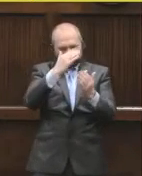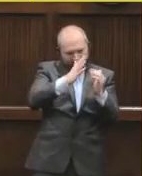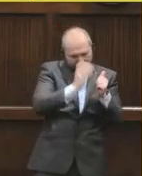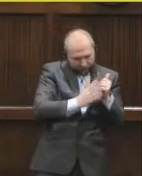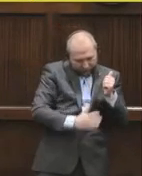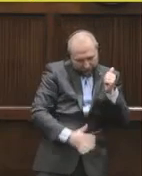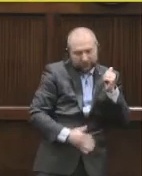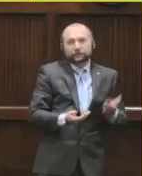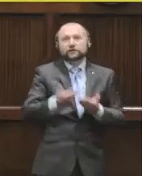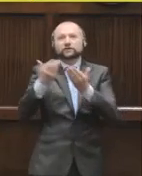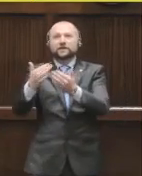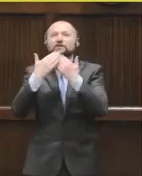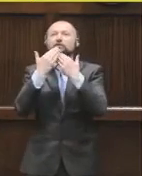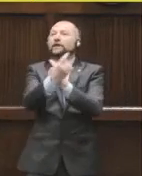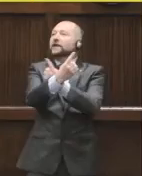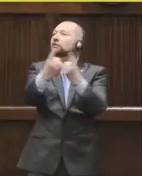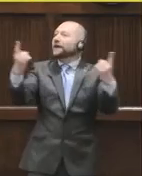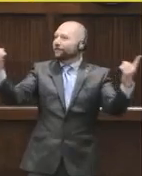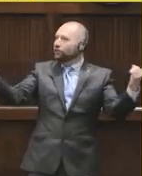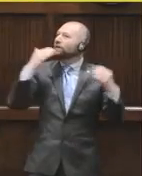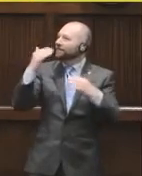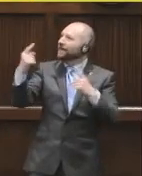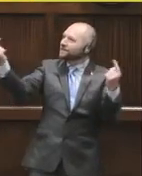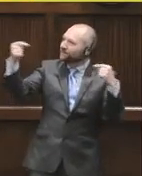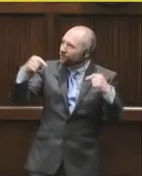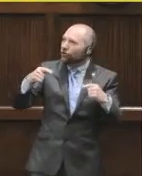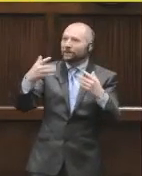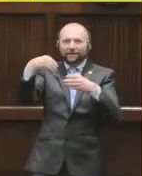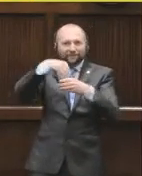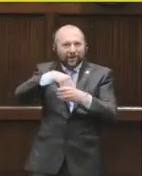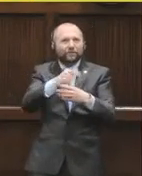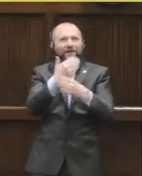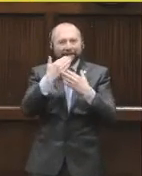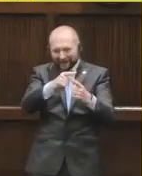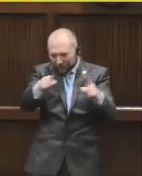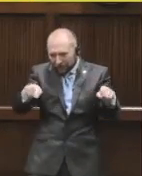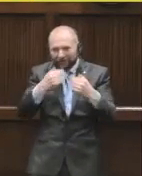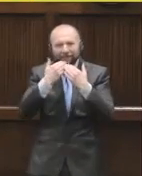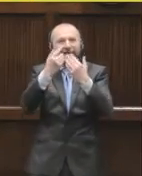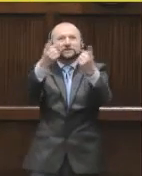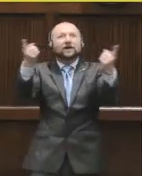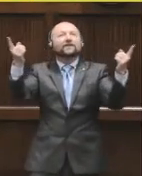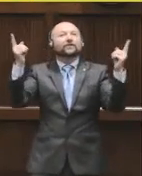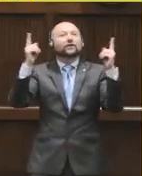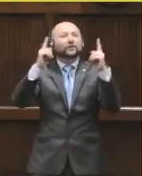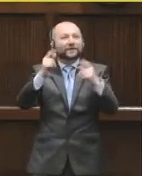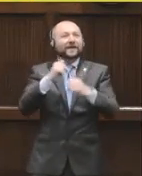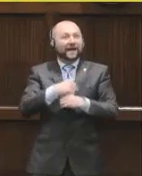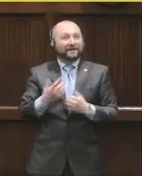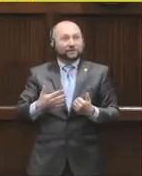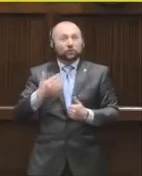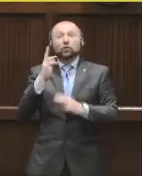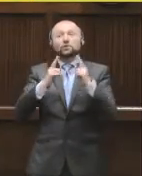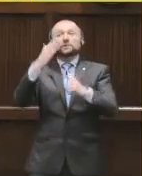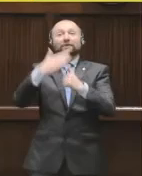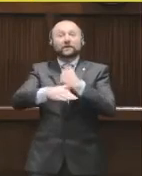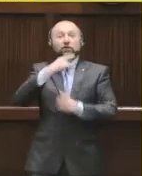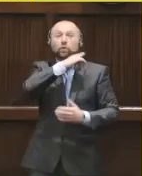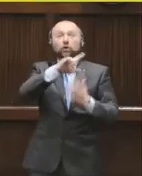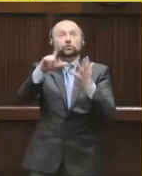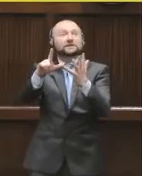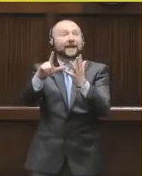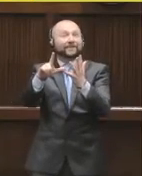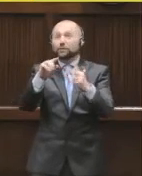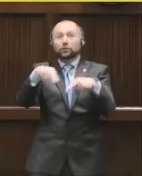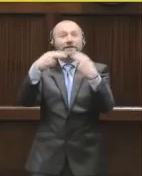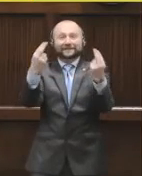That's it. Thank you for all your cooperation, and we're to finish at 7:15 for a guillotine, but we